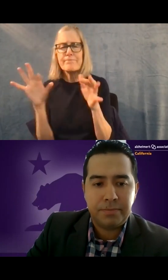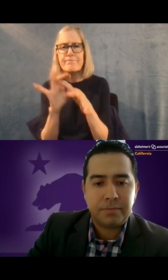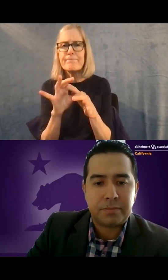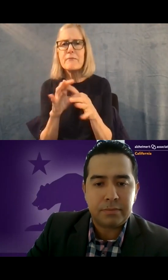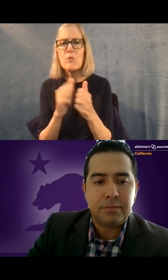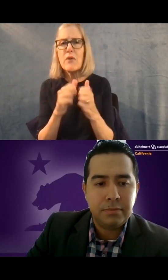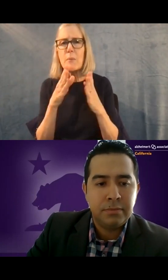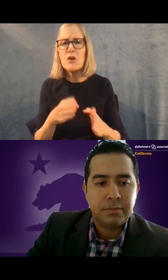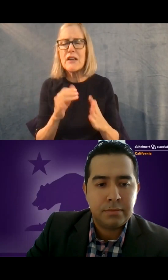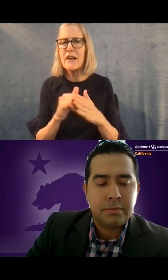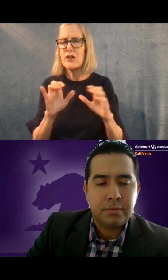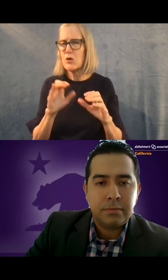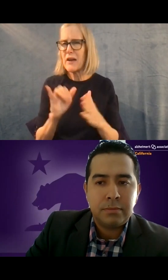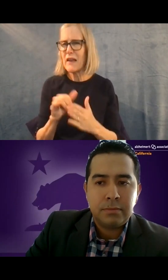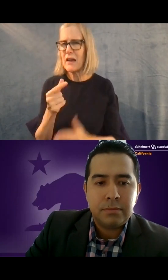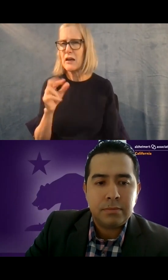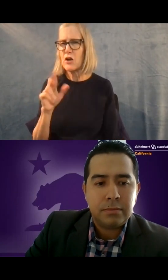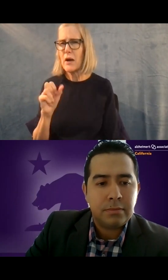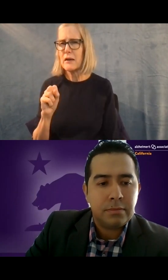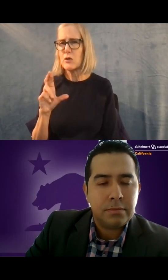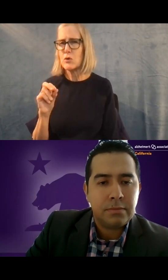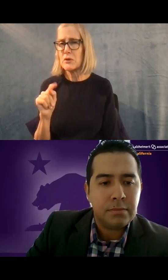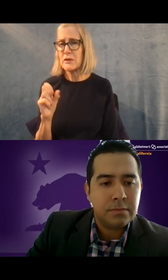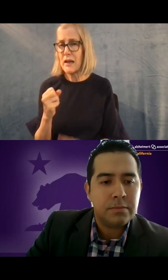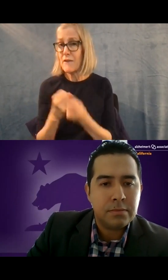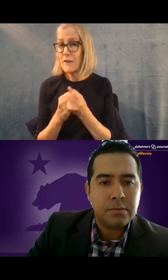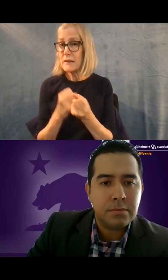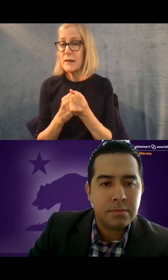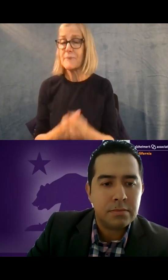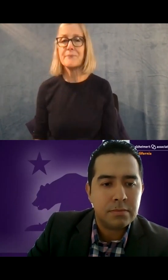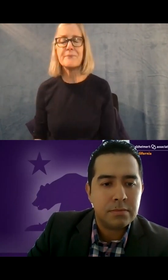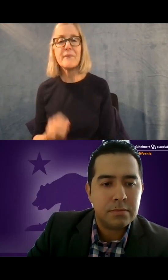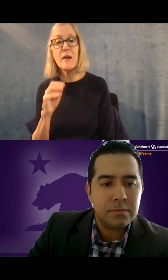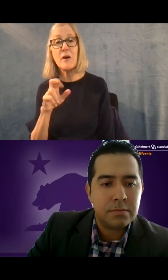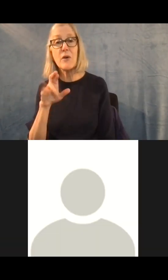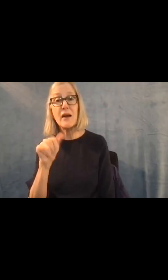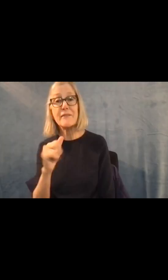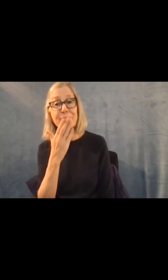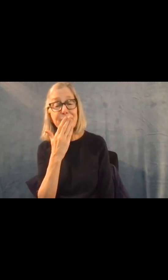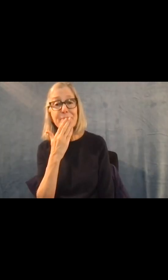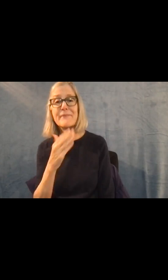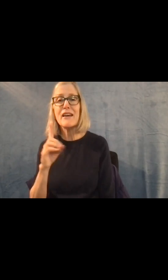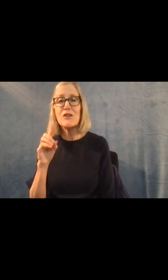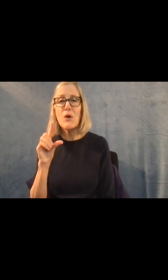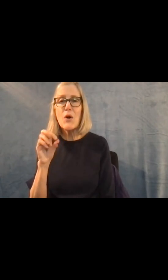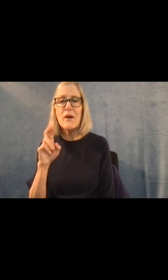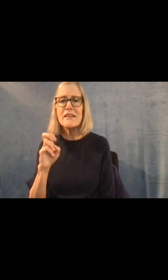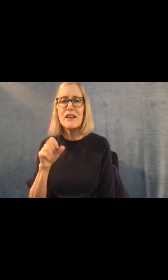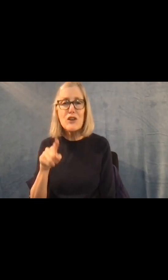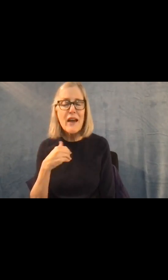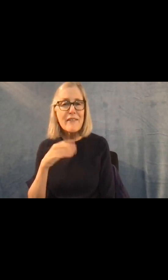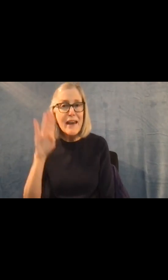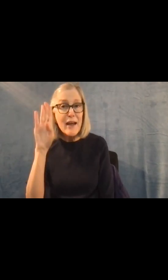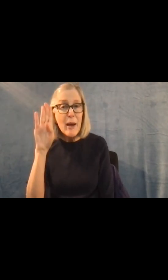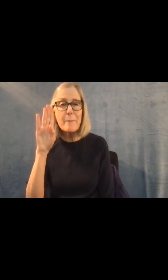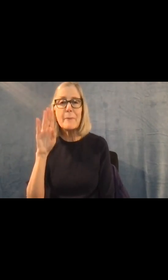story. Thank you so much, Daniel. And I want to turn to Dolores, who's had her hand up. Dolores, we've opened your line, so you